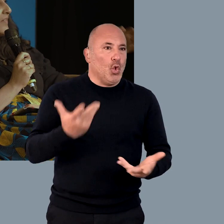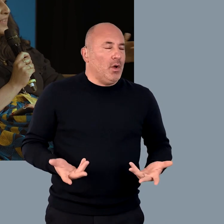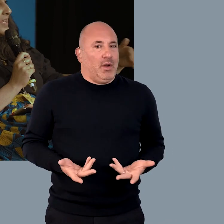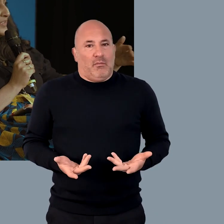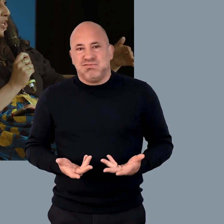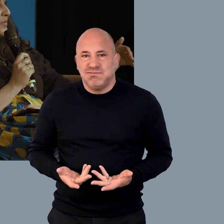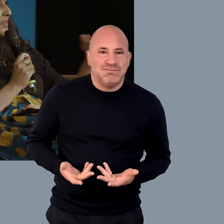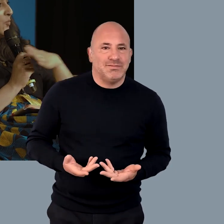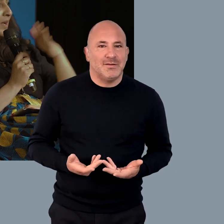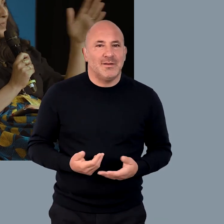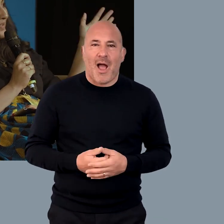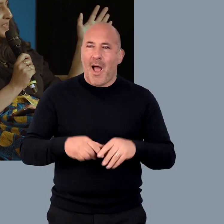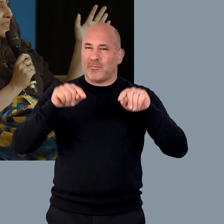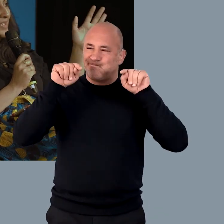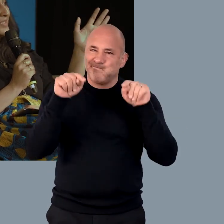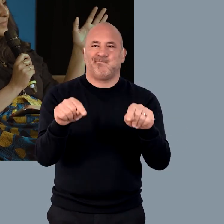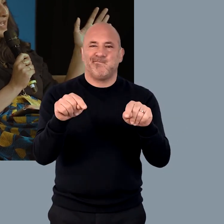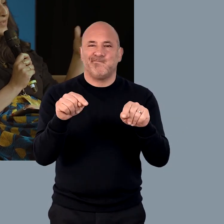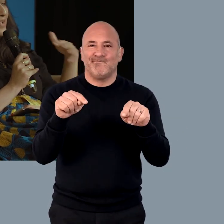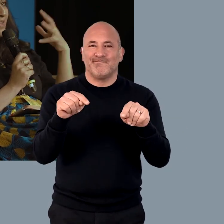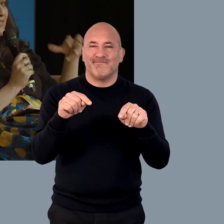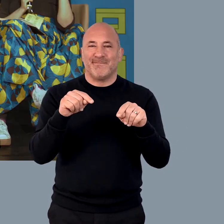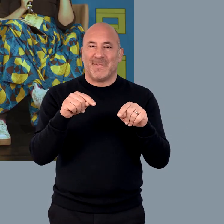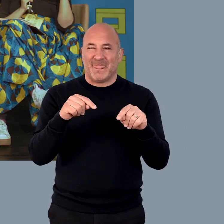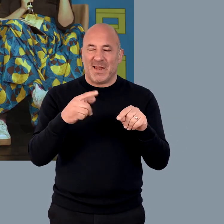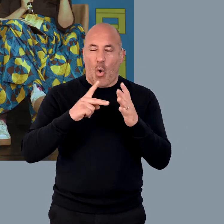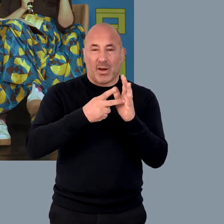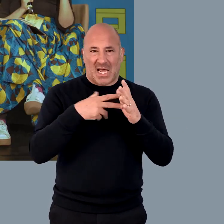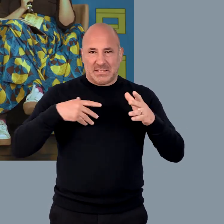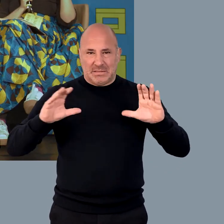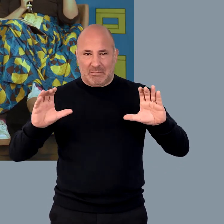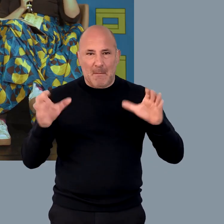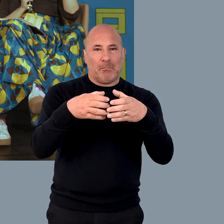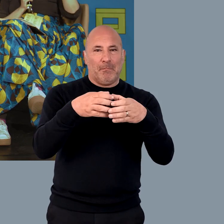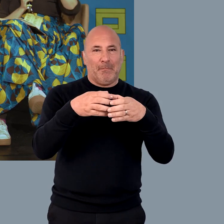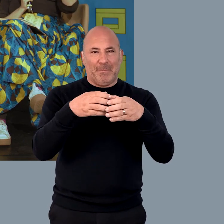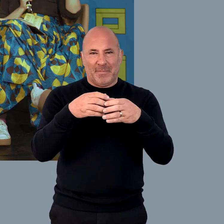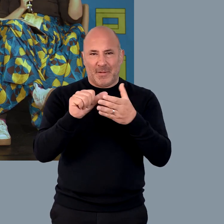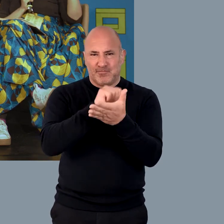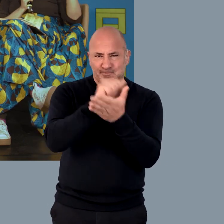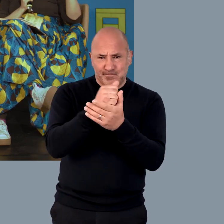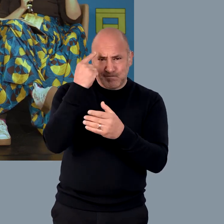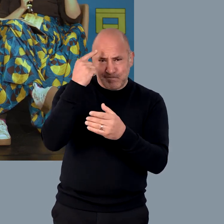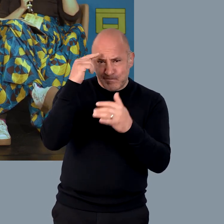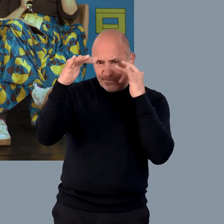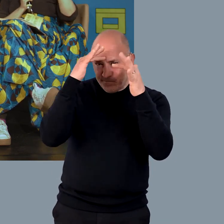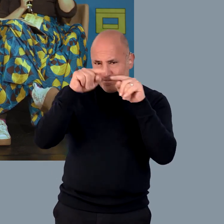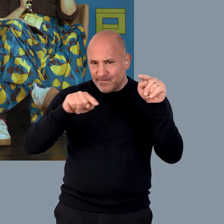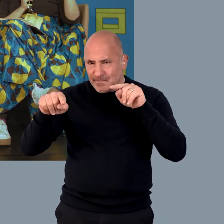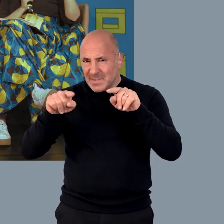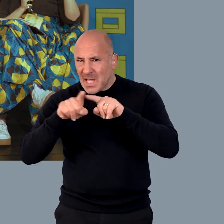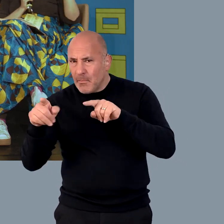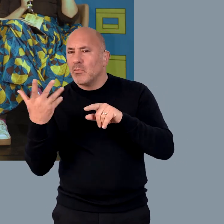conversation, they've had that years ago and they're way past that and they need something else. And I think there is something to be said for clustering organisations and